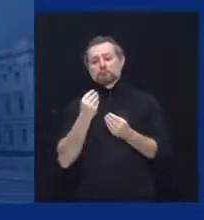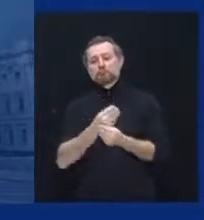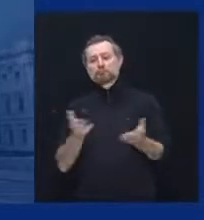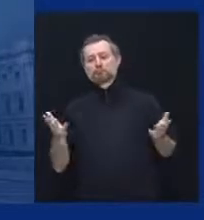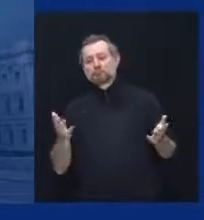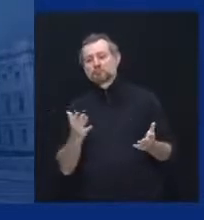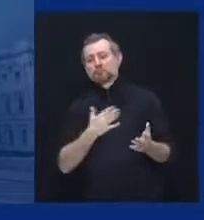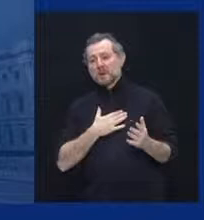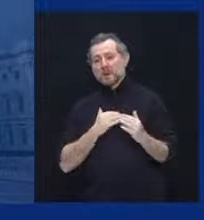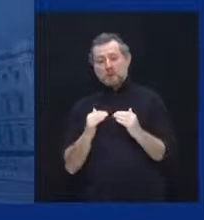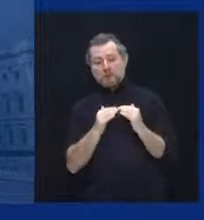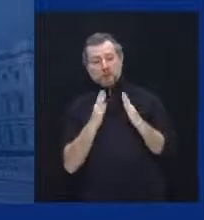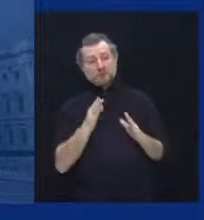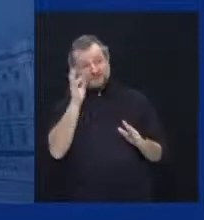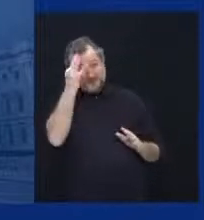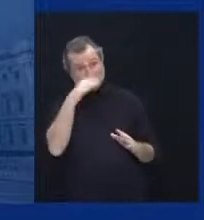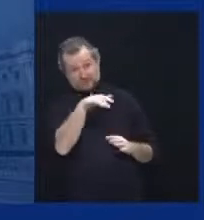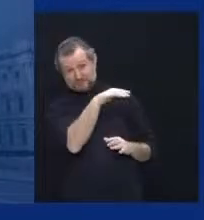colleagues,